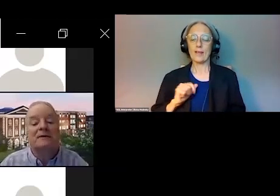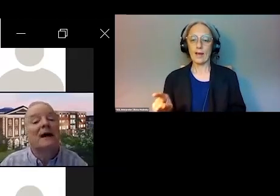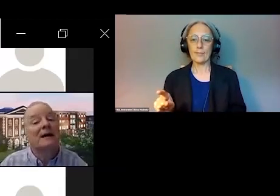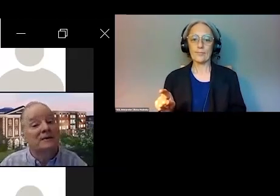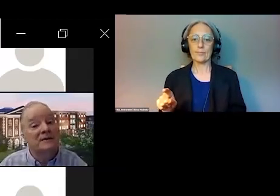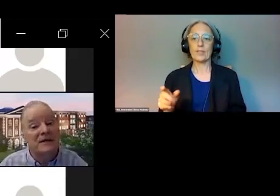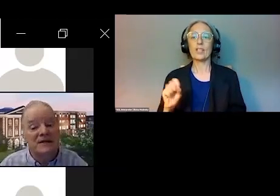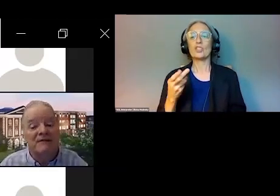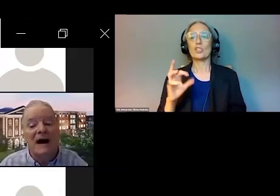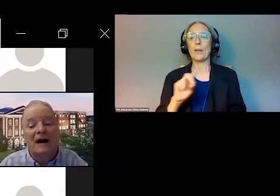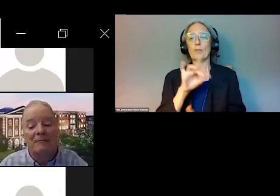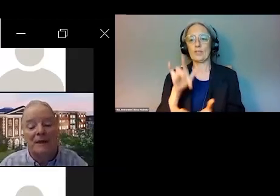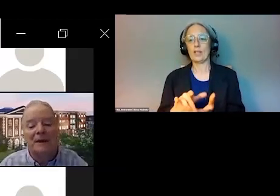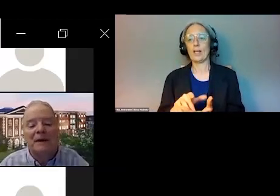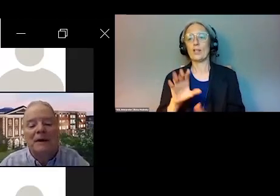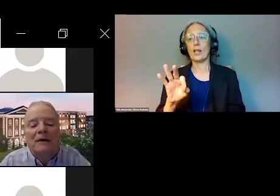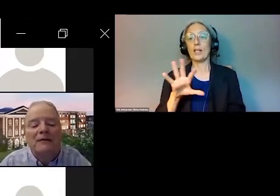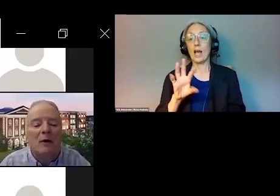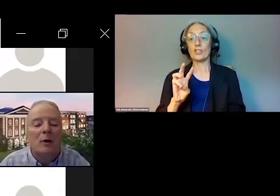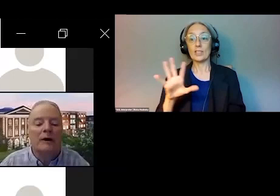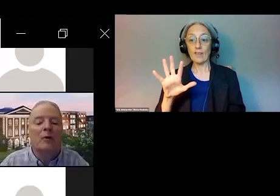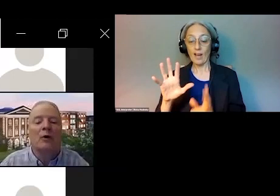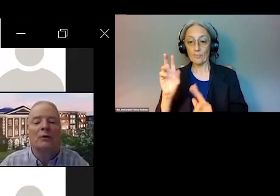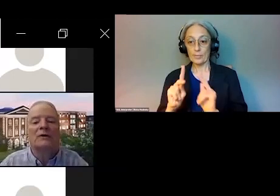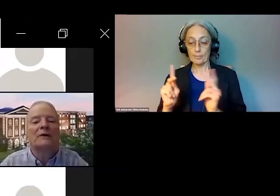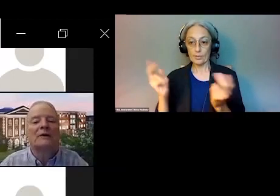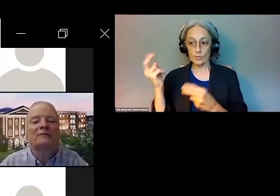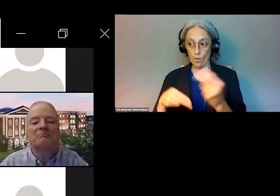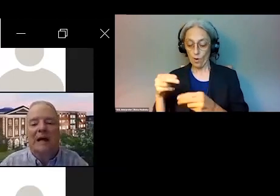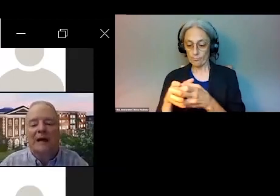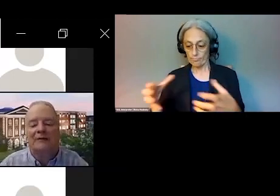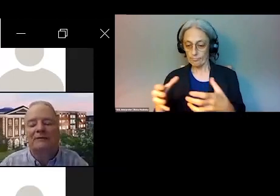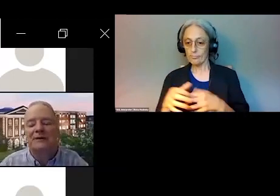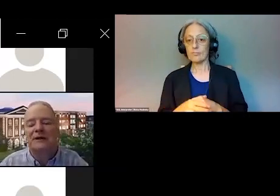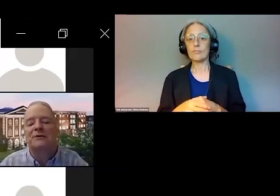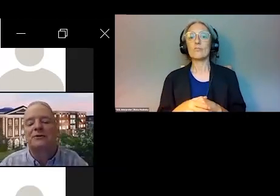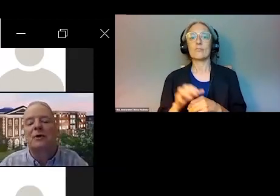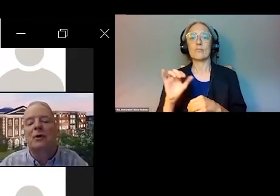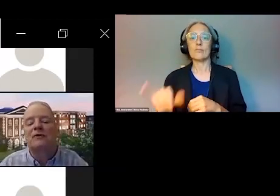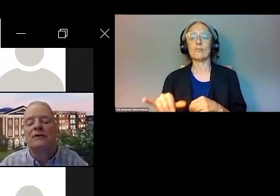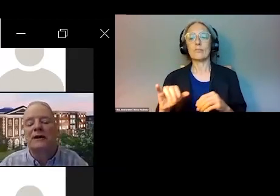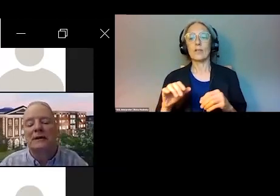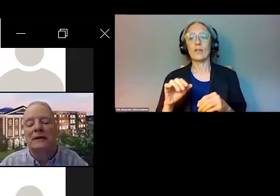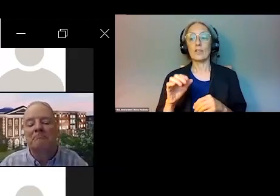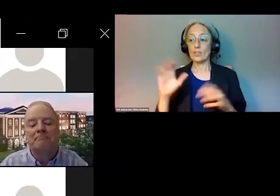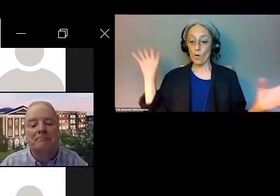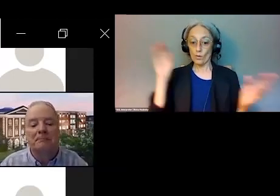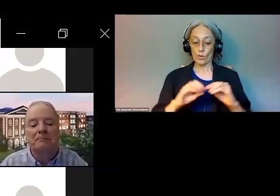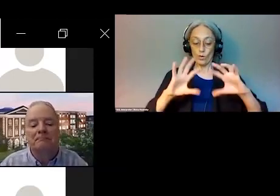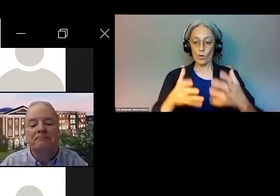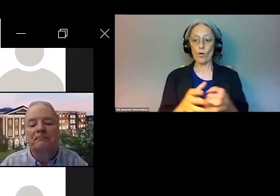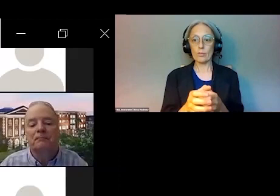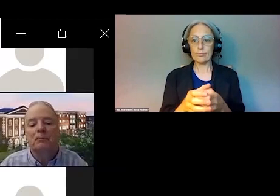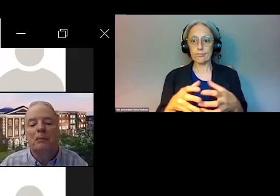Shepherd Center, 965 people. So the cohort has continued to grow over time.